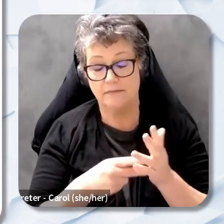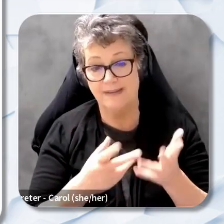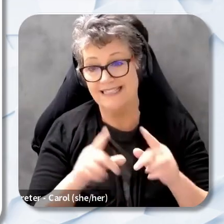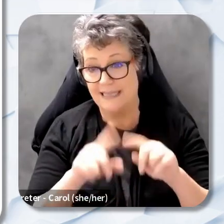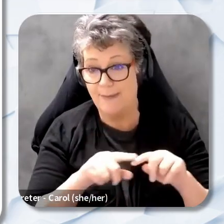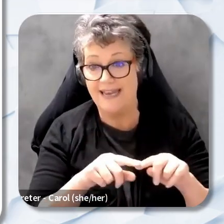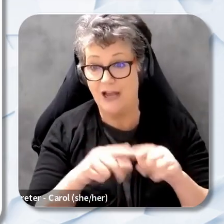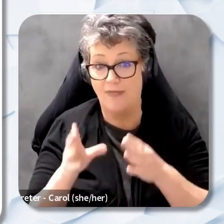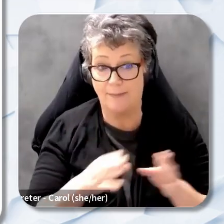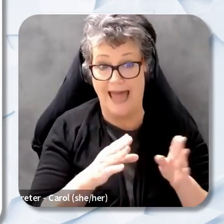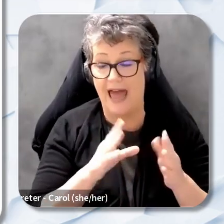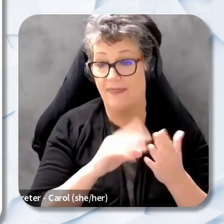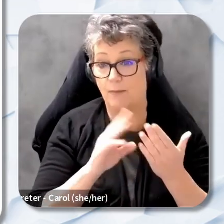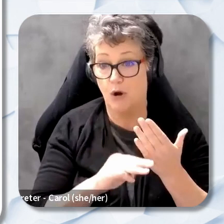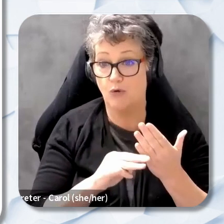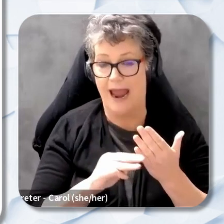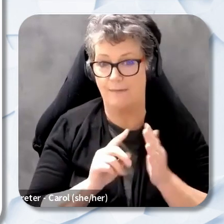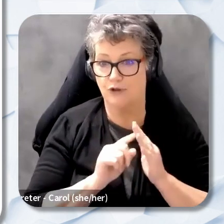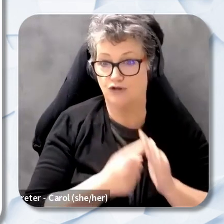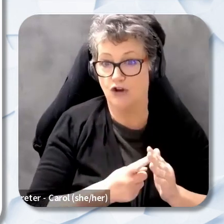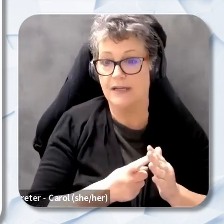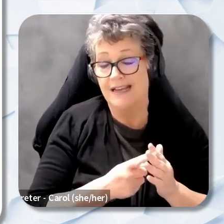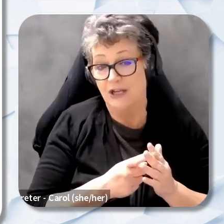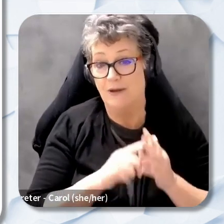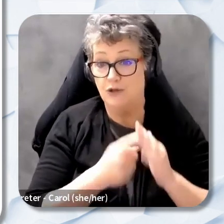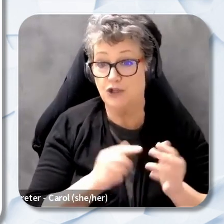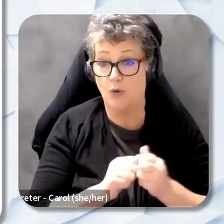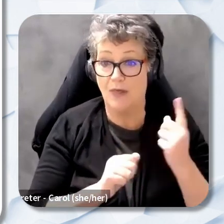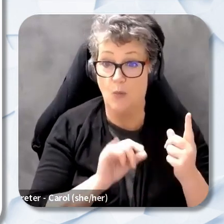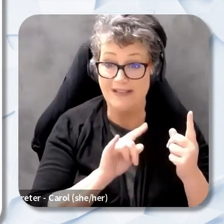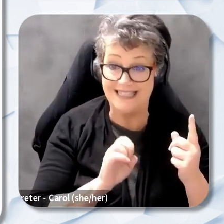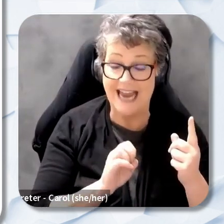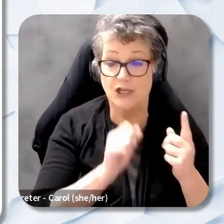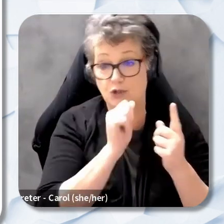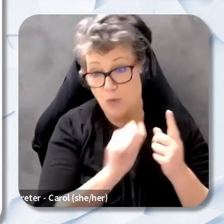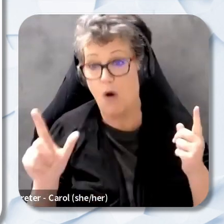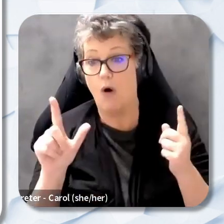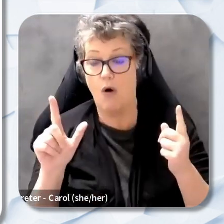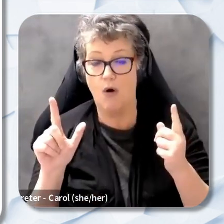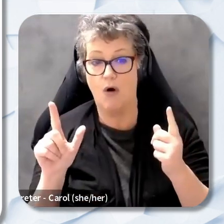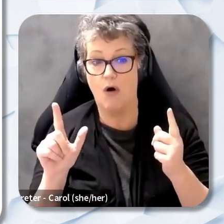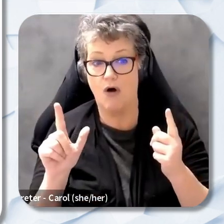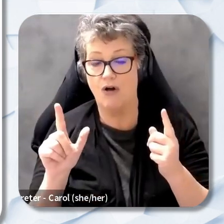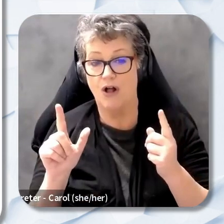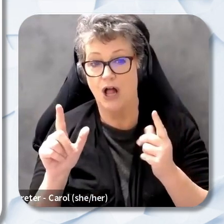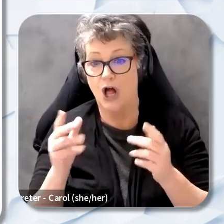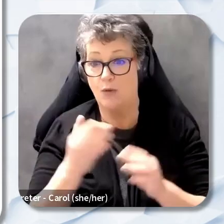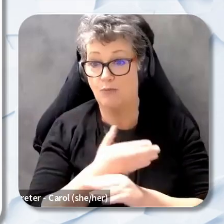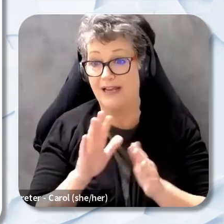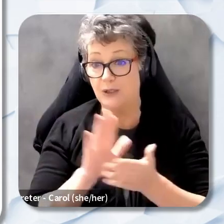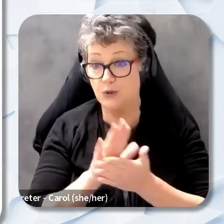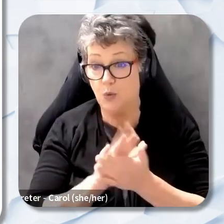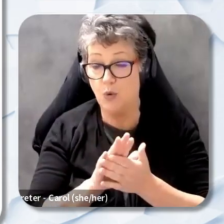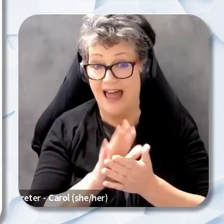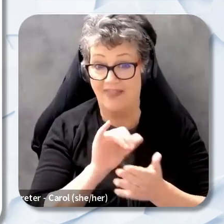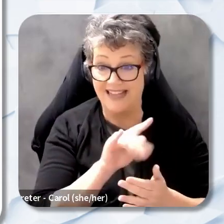depending on the plan that the program initiates, it could be that you start with one site and you do all state preschool classrooms at that site, and